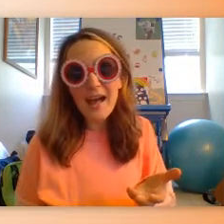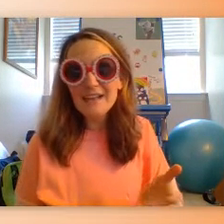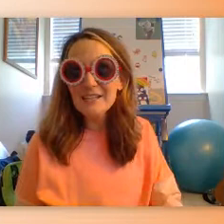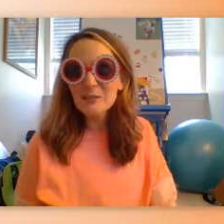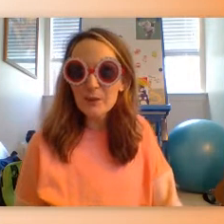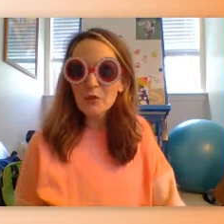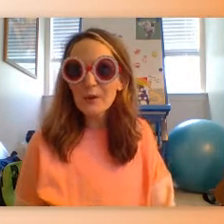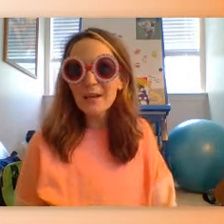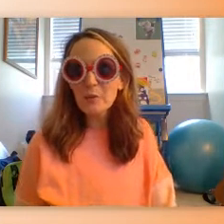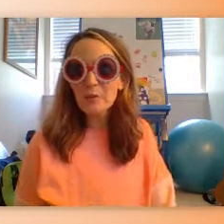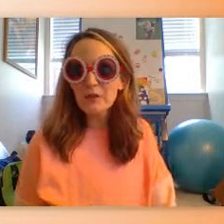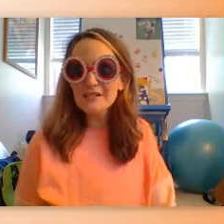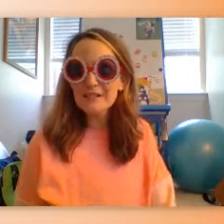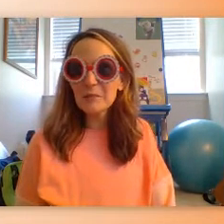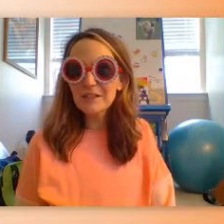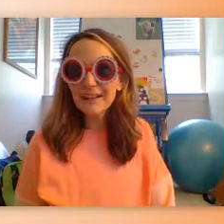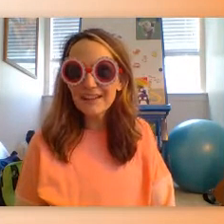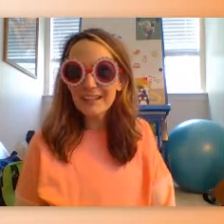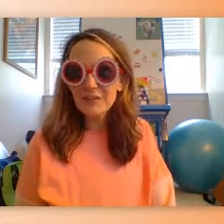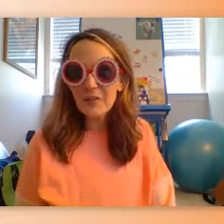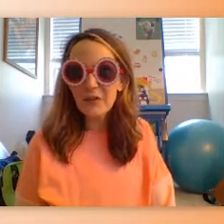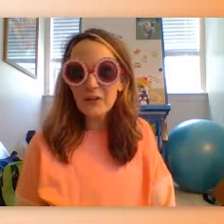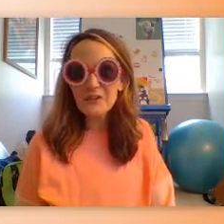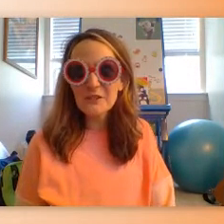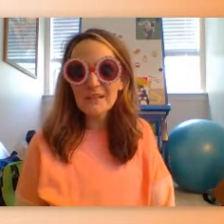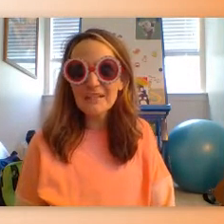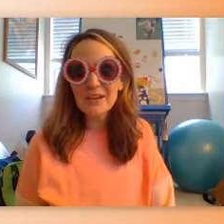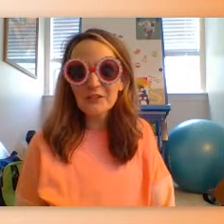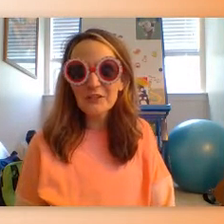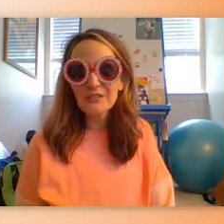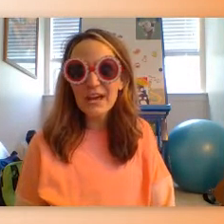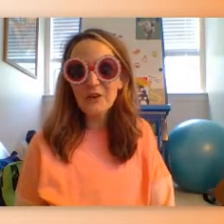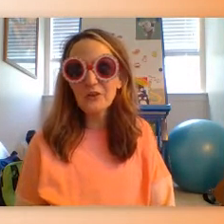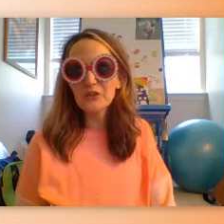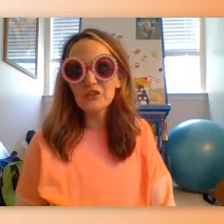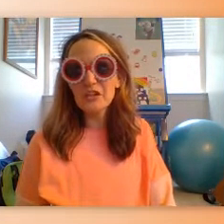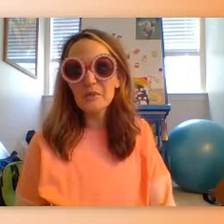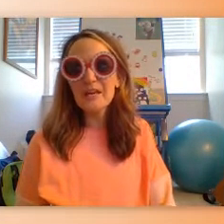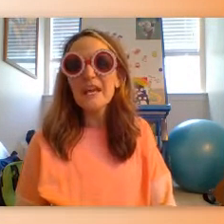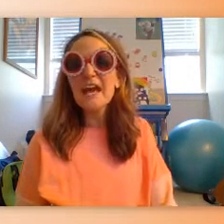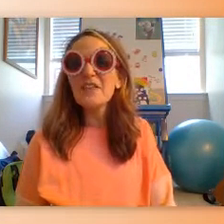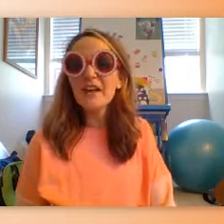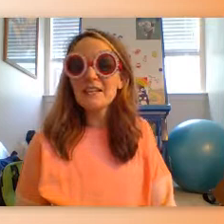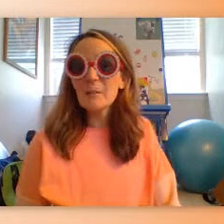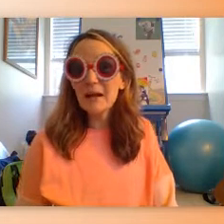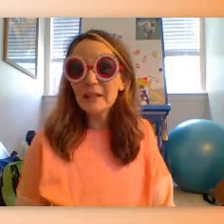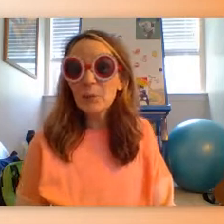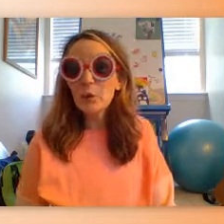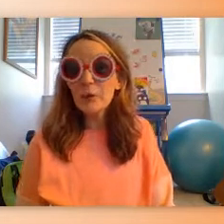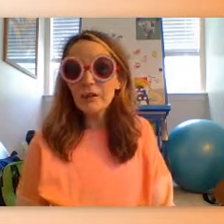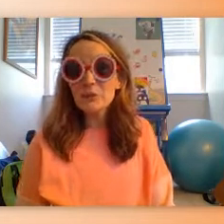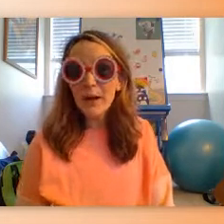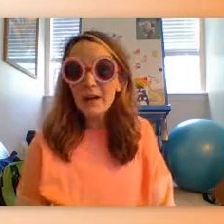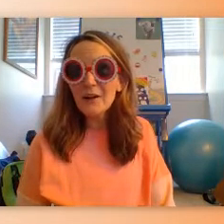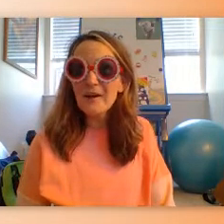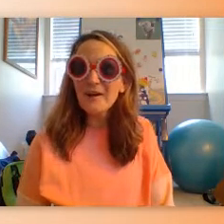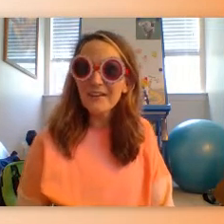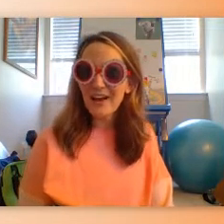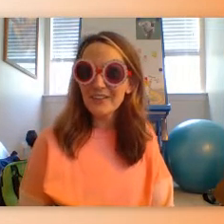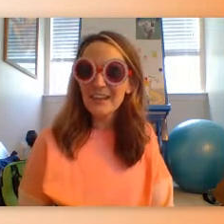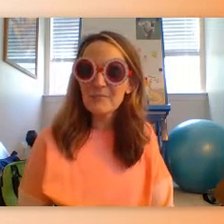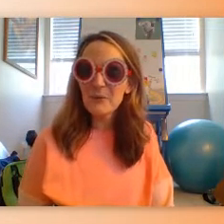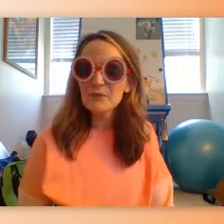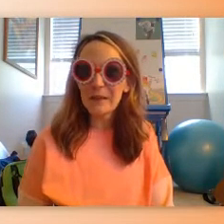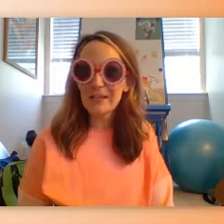know as a special way to help you go to sleep at night if you've ever heard somebody tell you to count your sheep. And that is a bilingual book as well